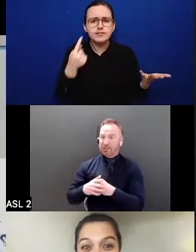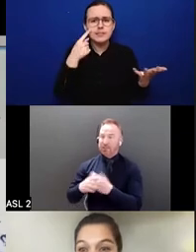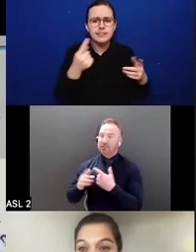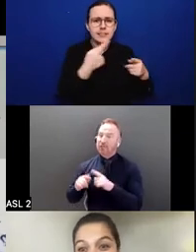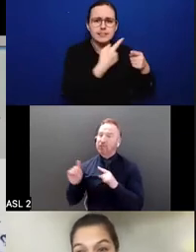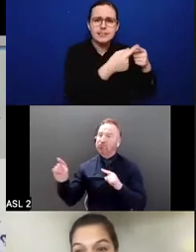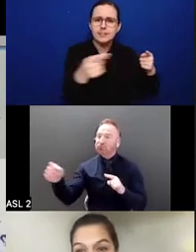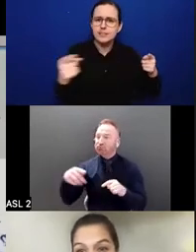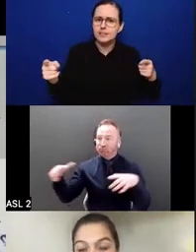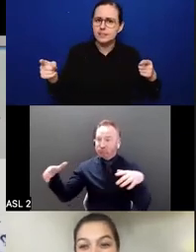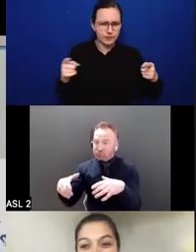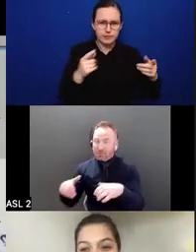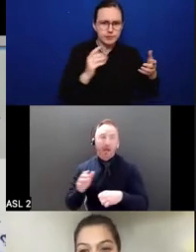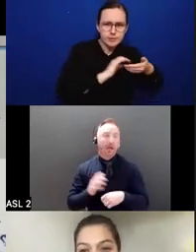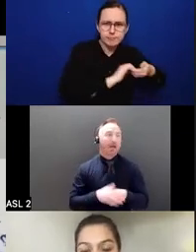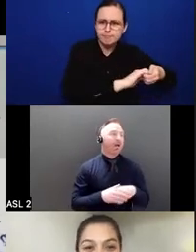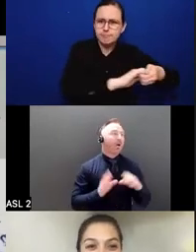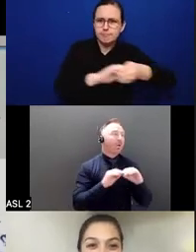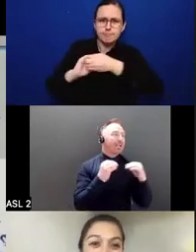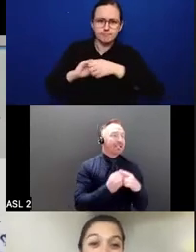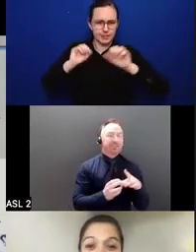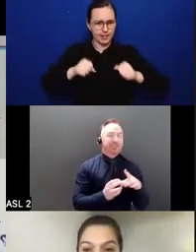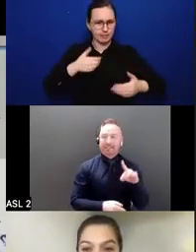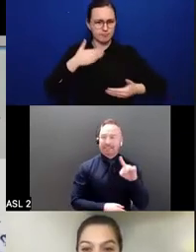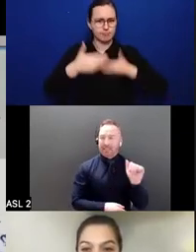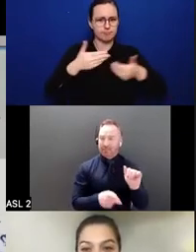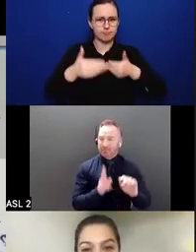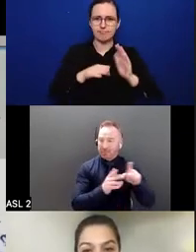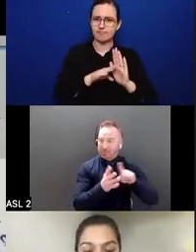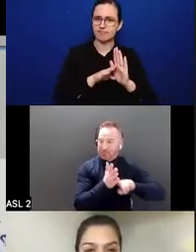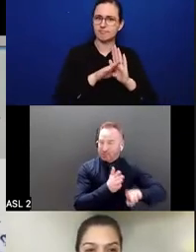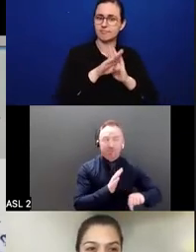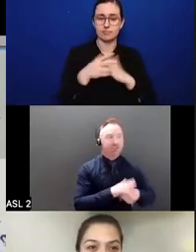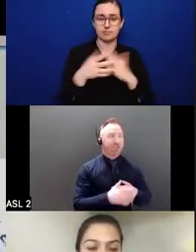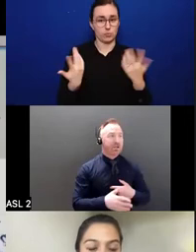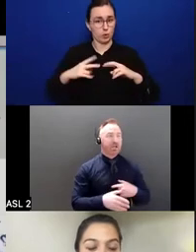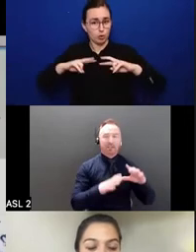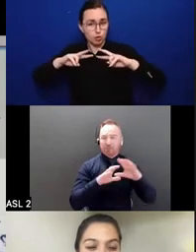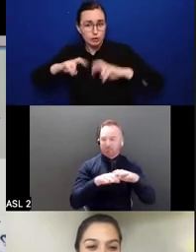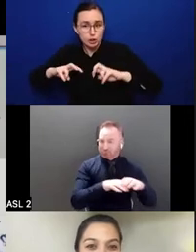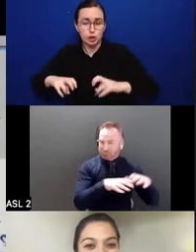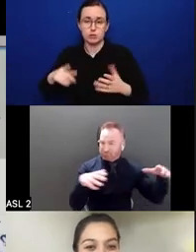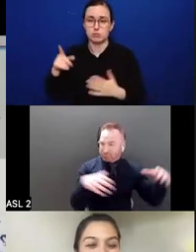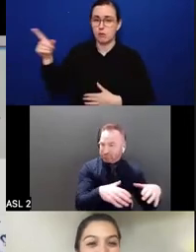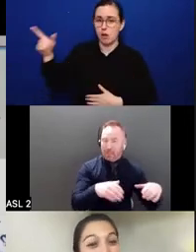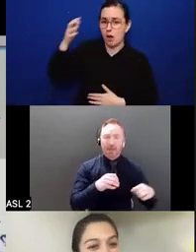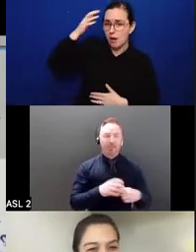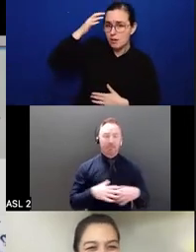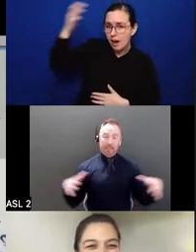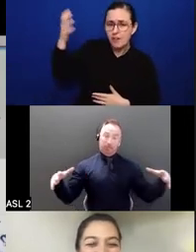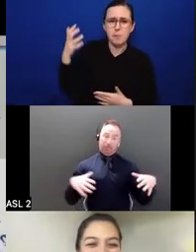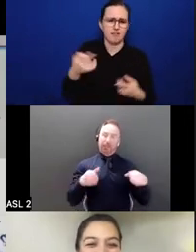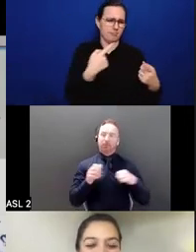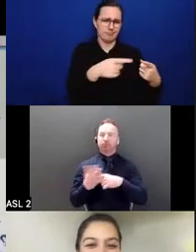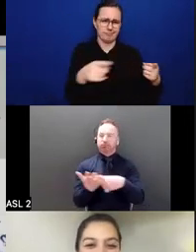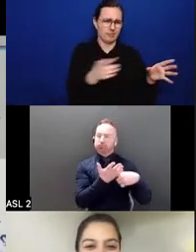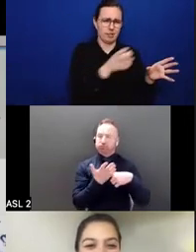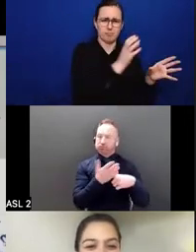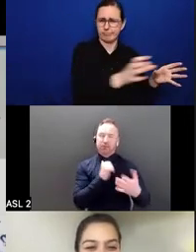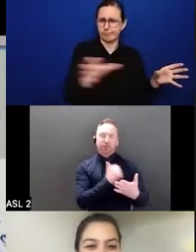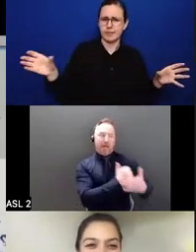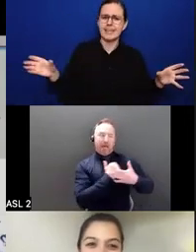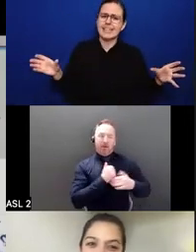with disabilities, research, government, into conversations that can really help constructing something better as